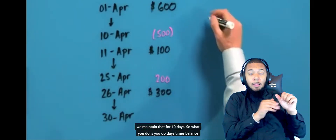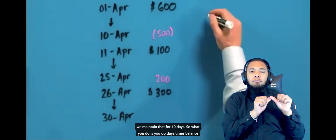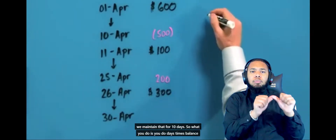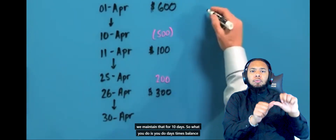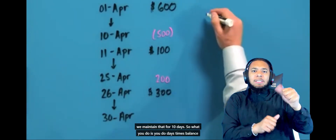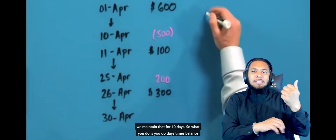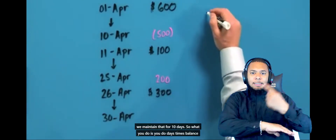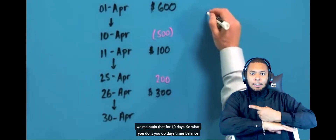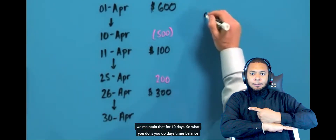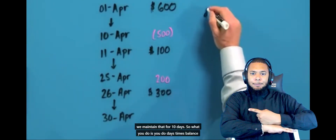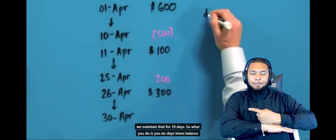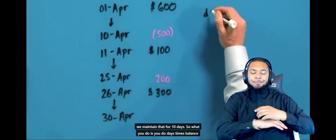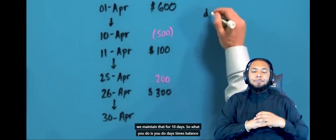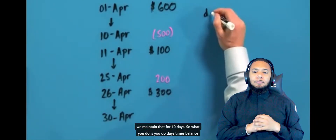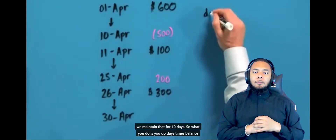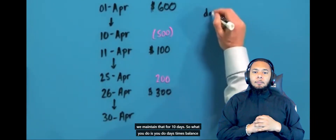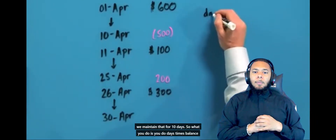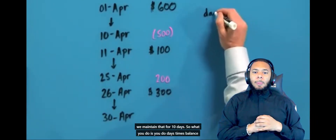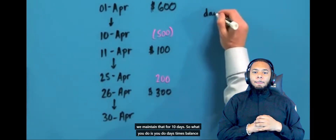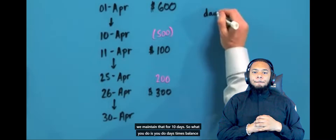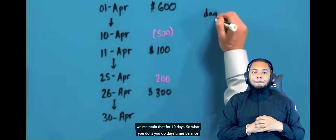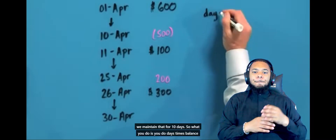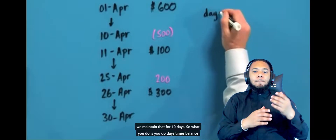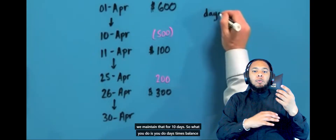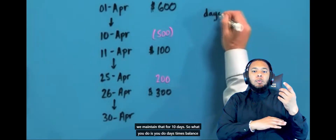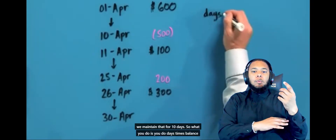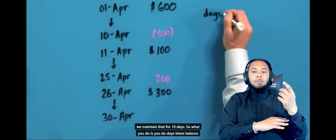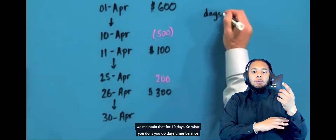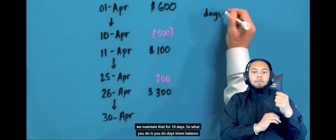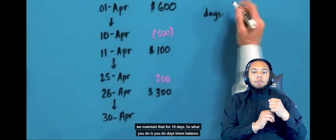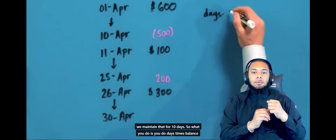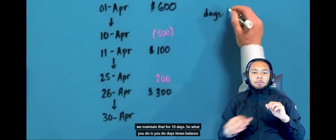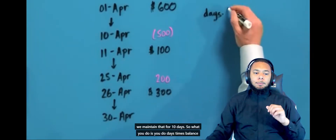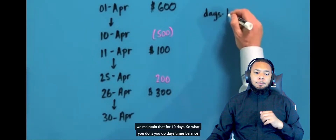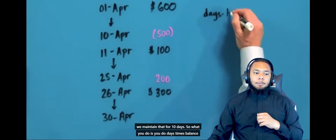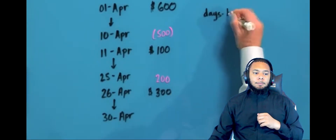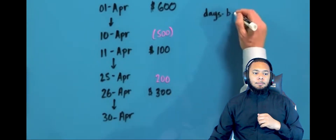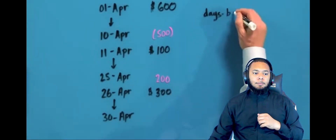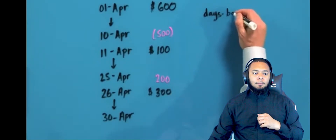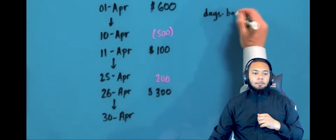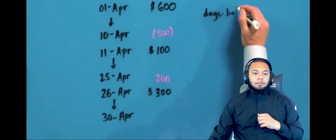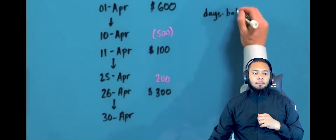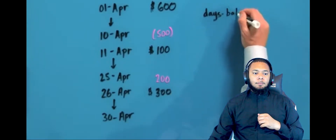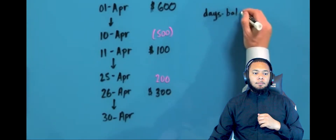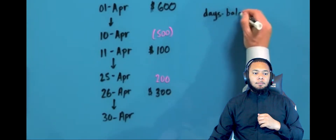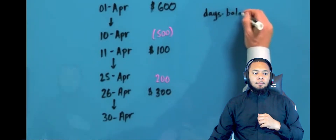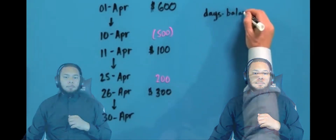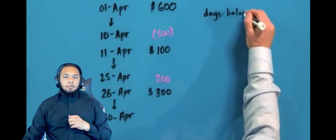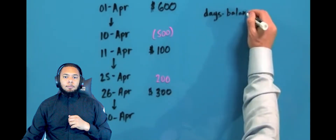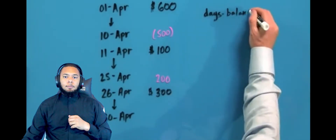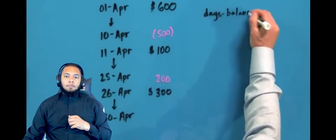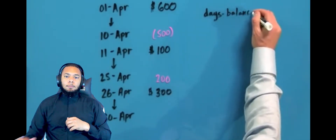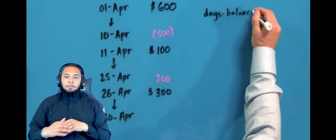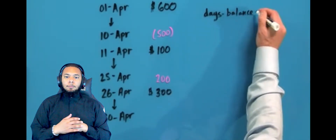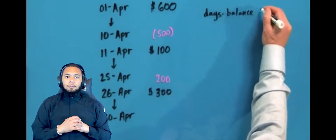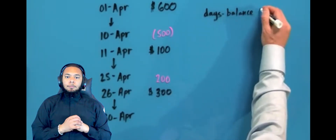what you do is you do days times balance